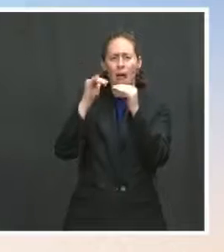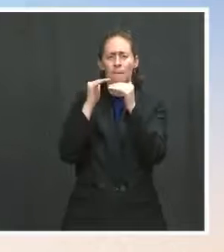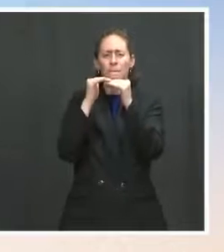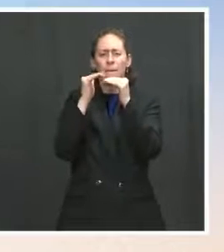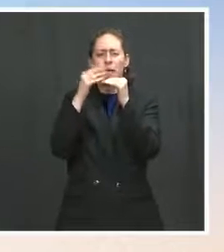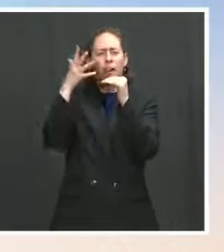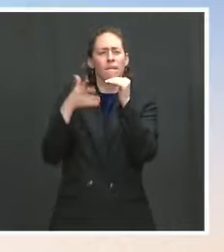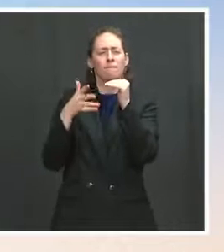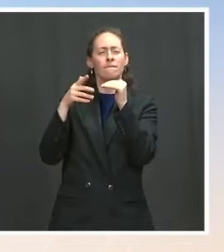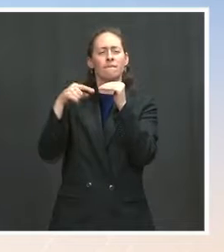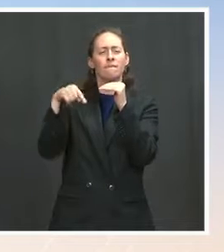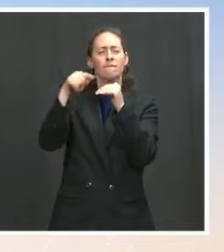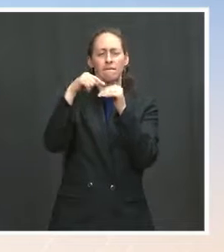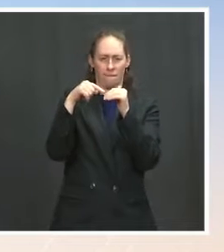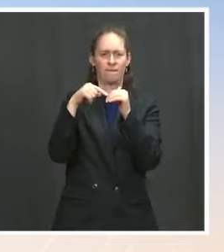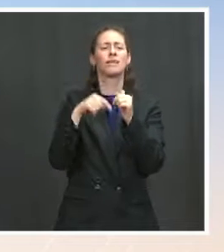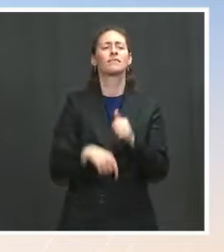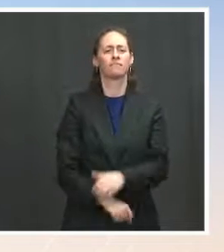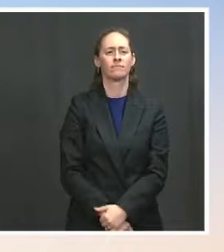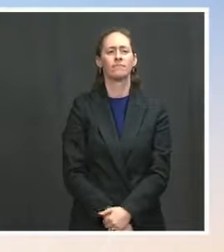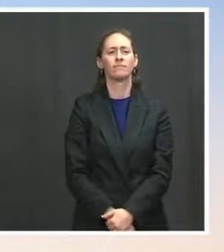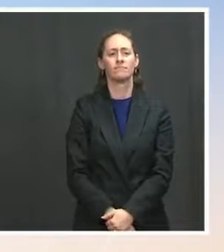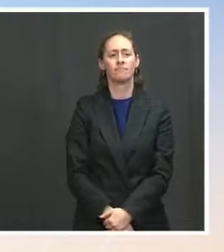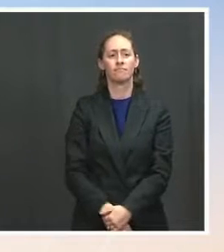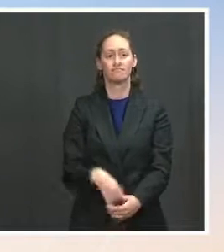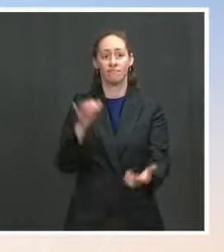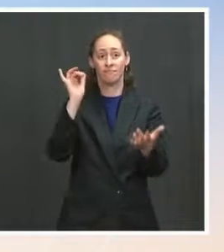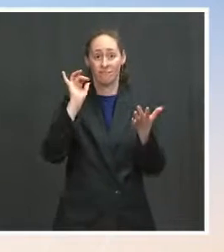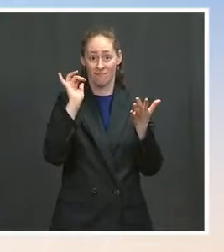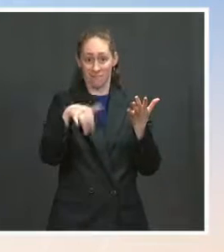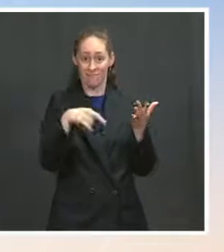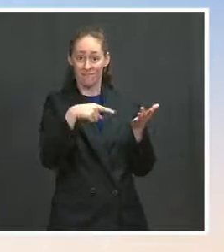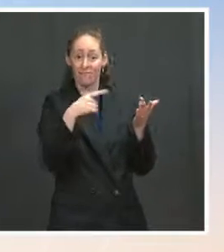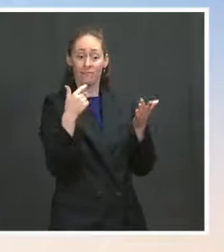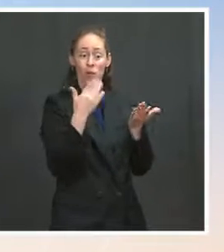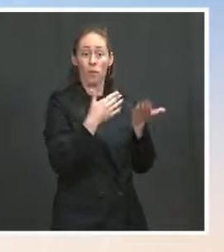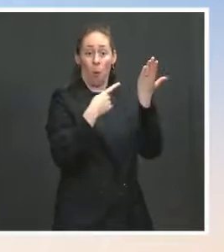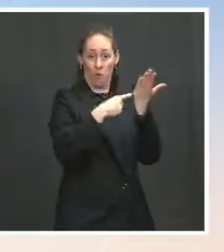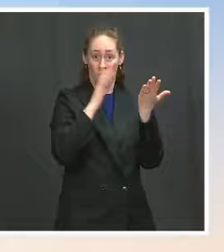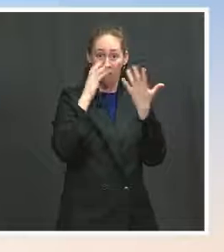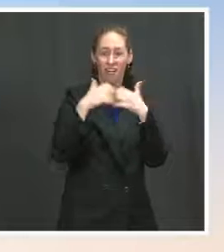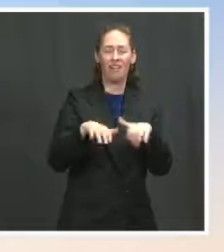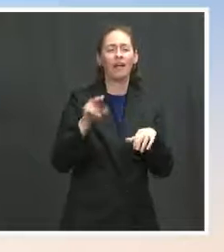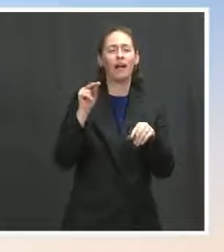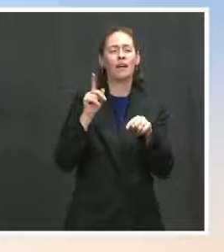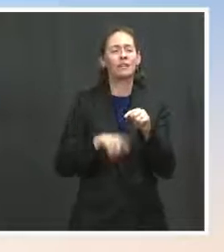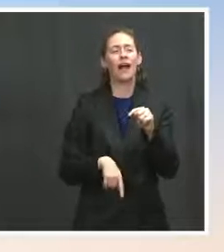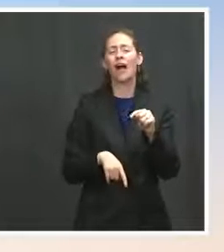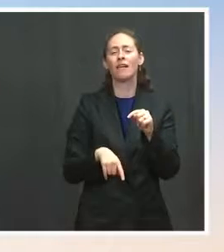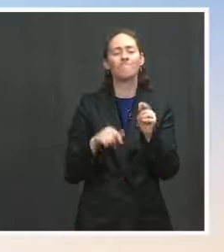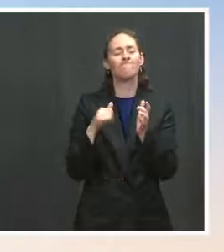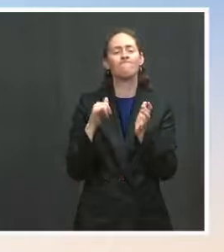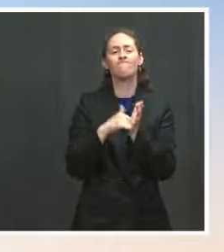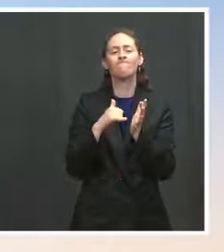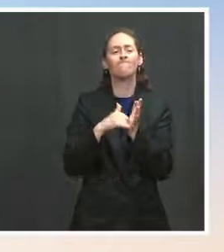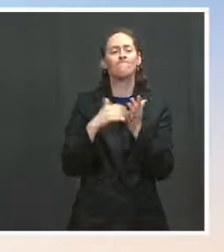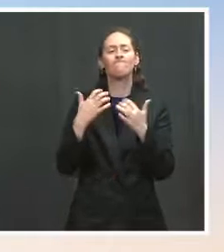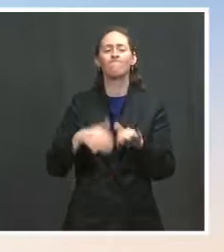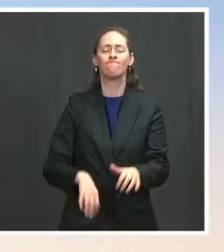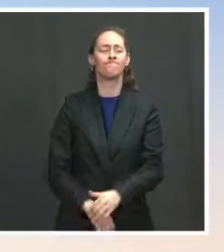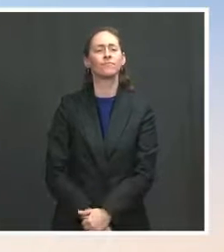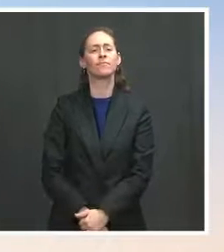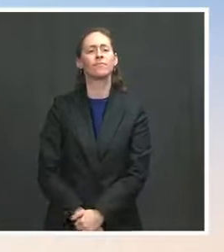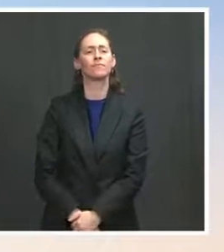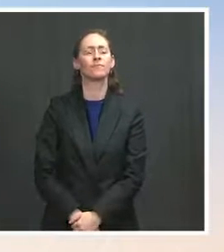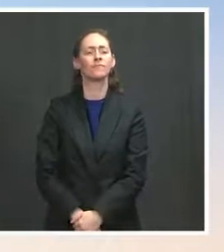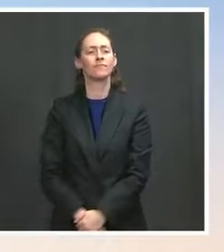for the vast majority of these proposals. Also, I would note that A lot of this funding, as we've talked about before, the vast